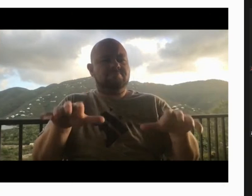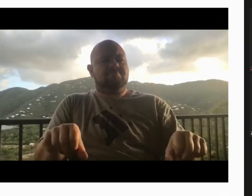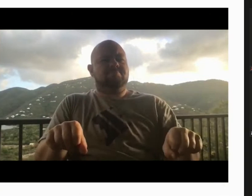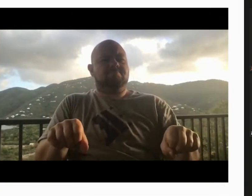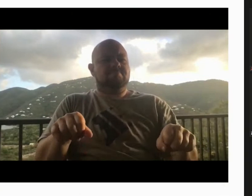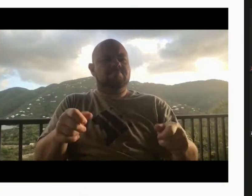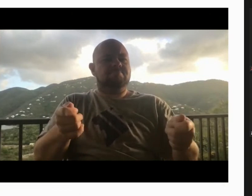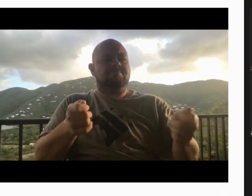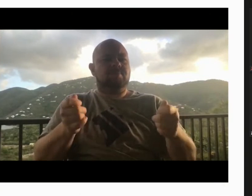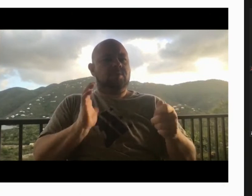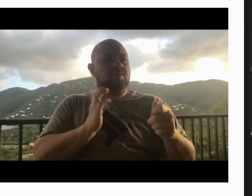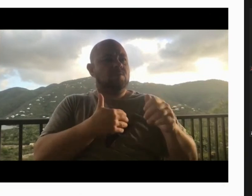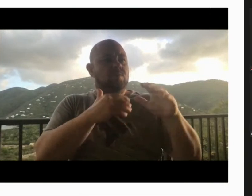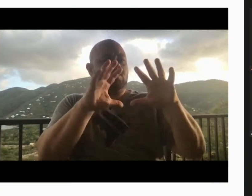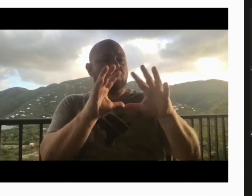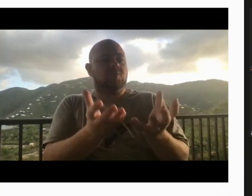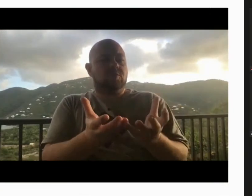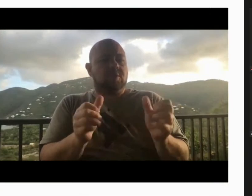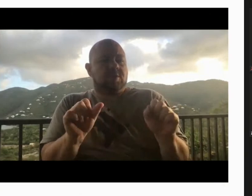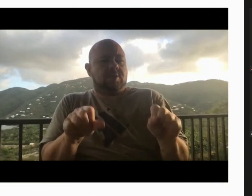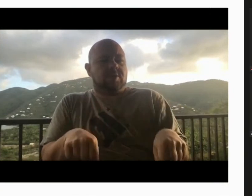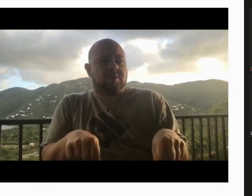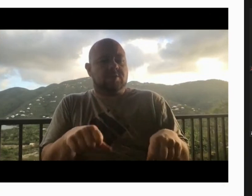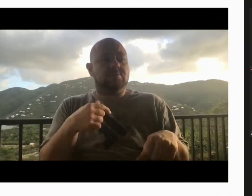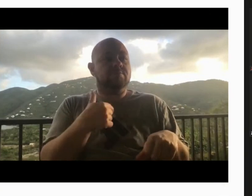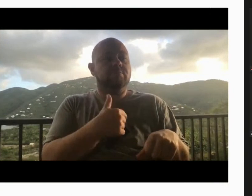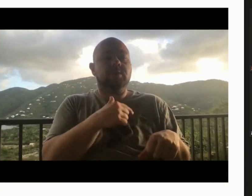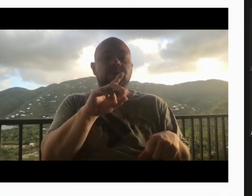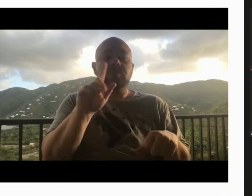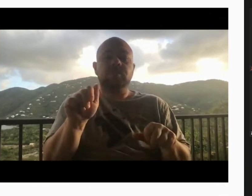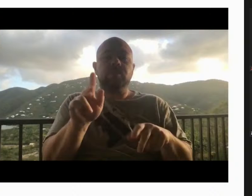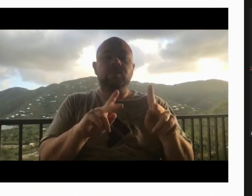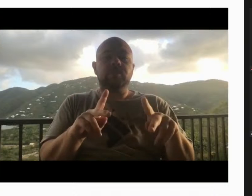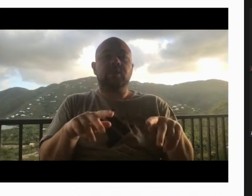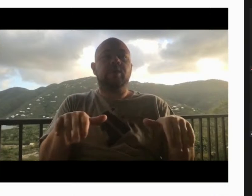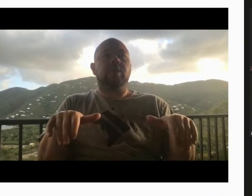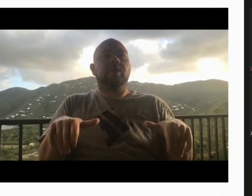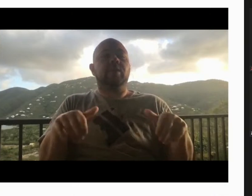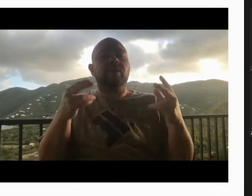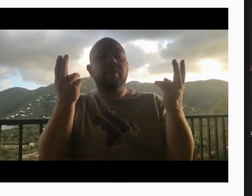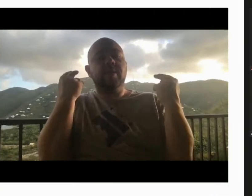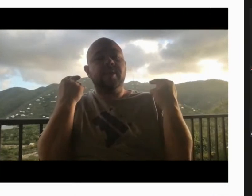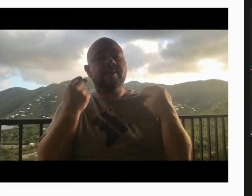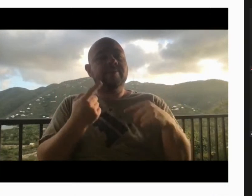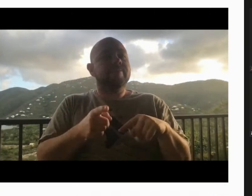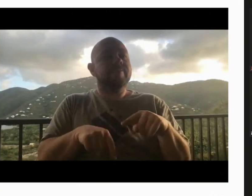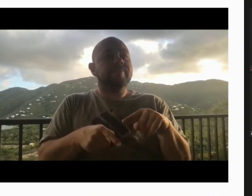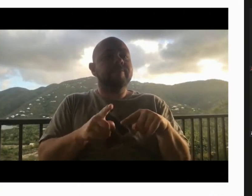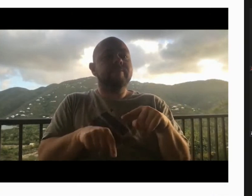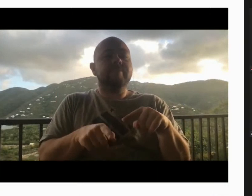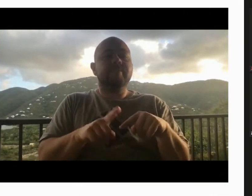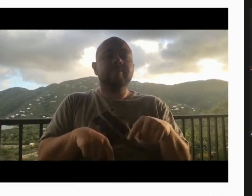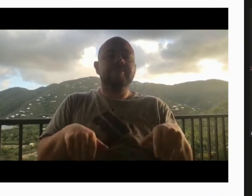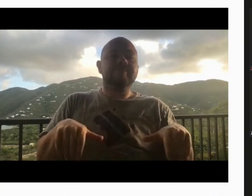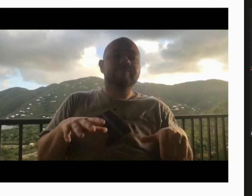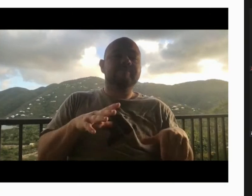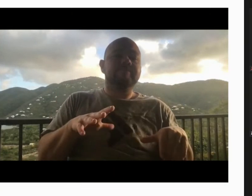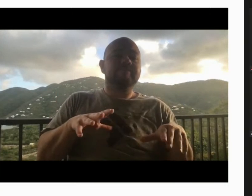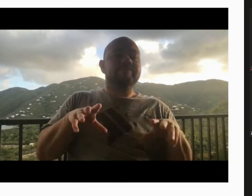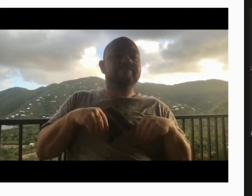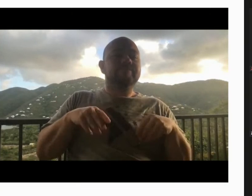So we reclaim this space and we reclaim this world so that disabled people aren't just passive